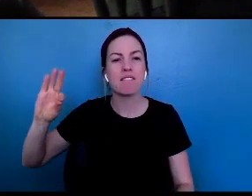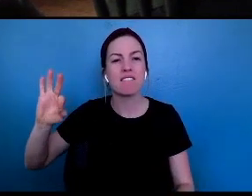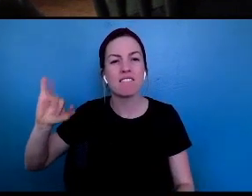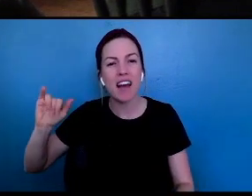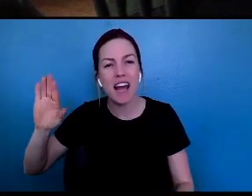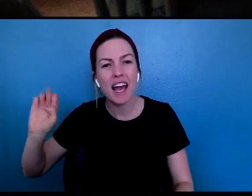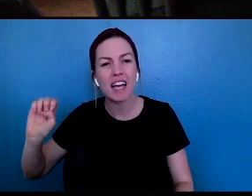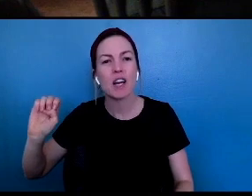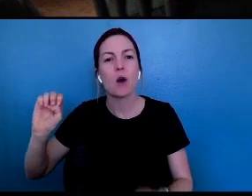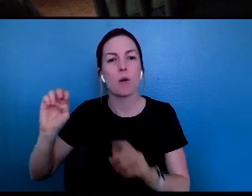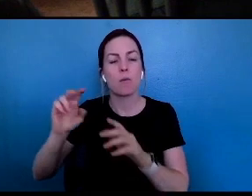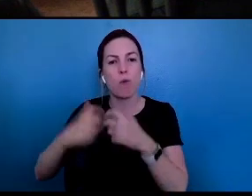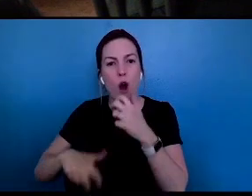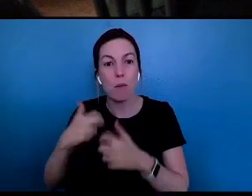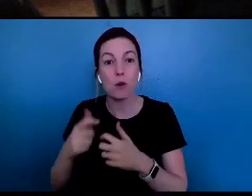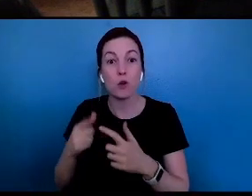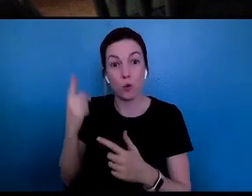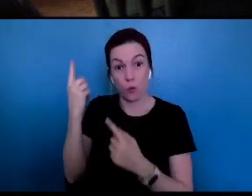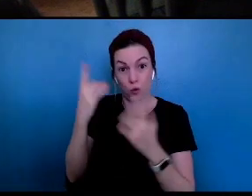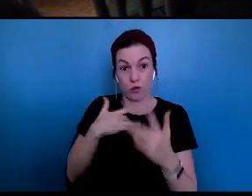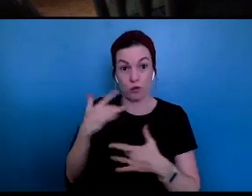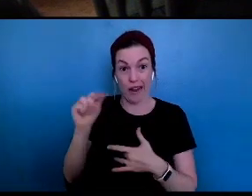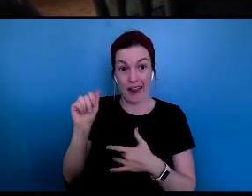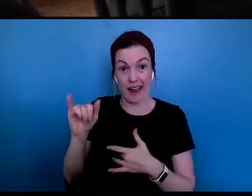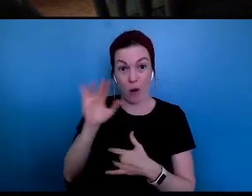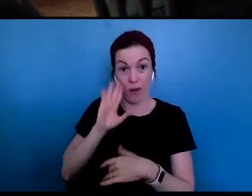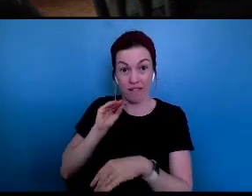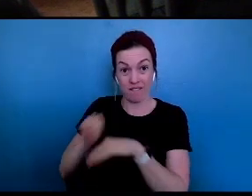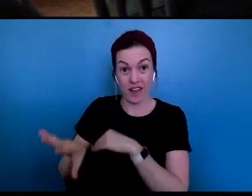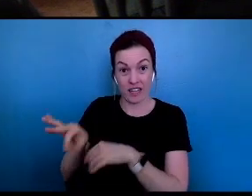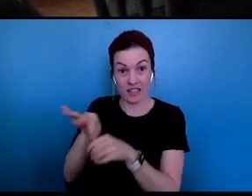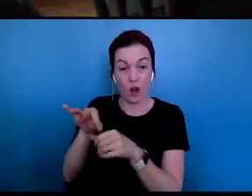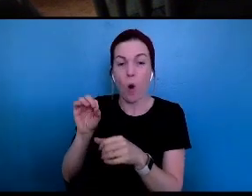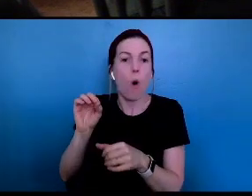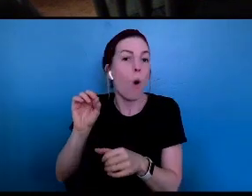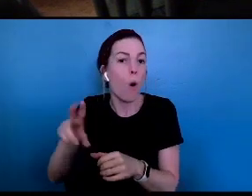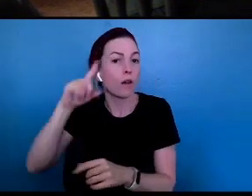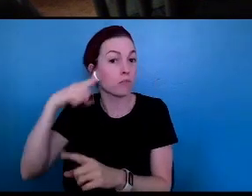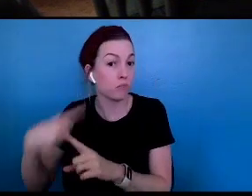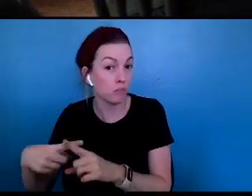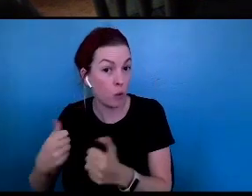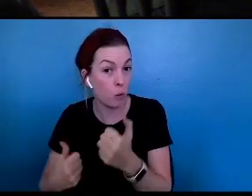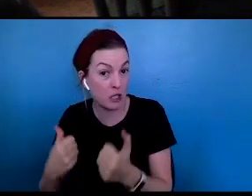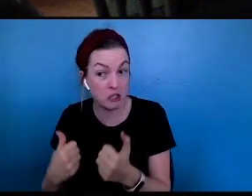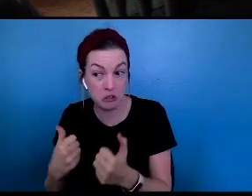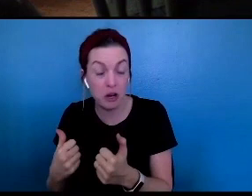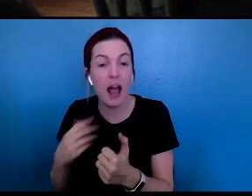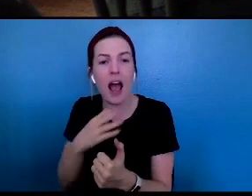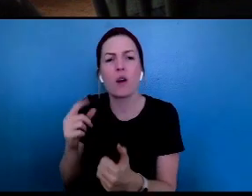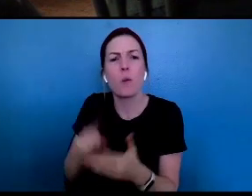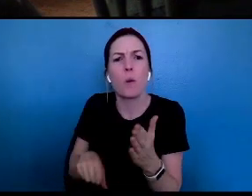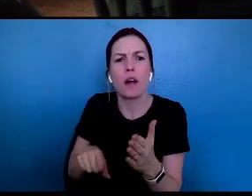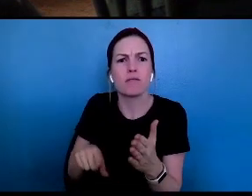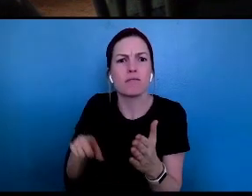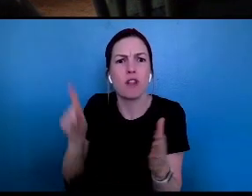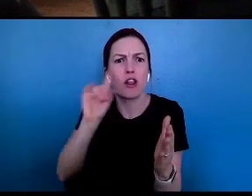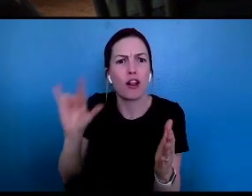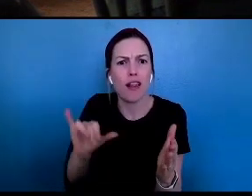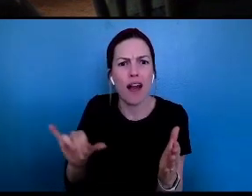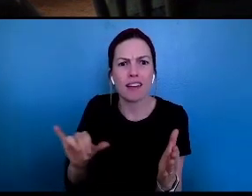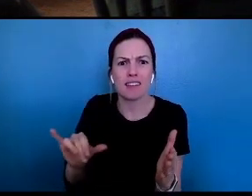impact on elections? Or are you hopeful? And what does it mean now to think about doing elections differently in the AI